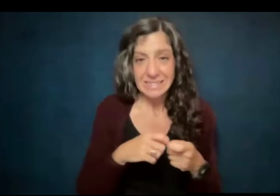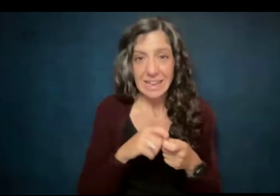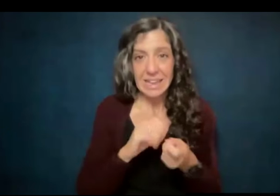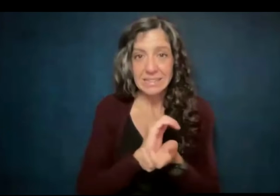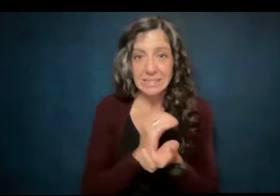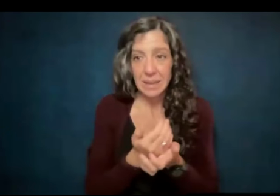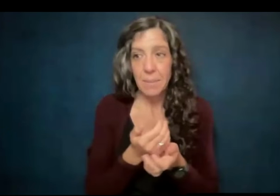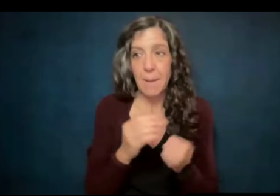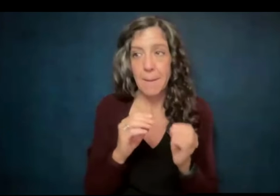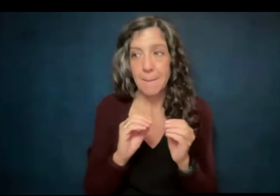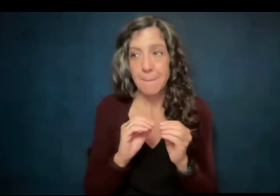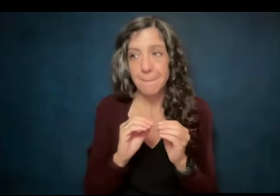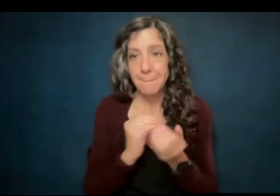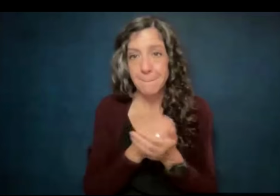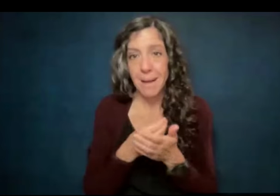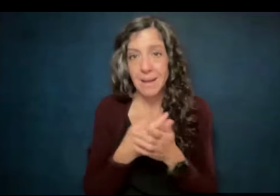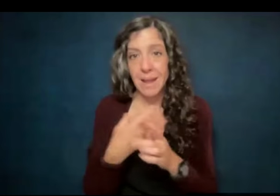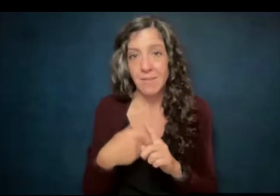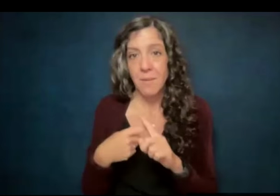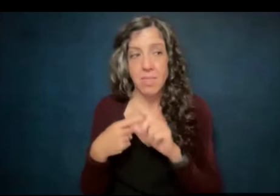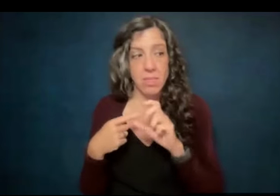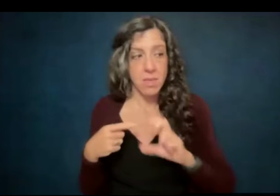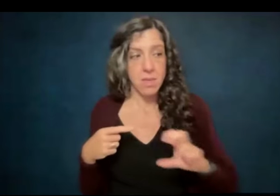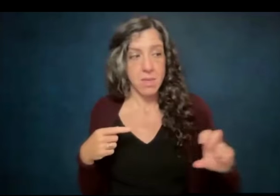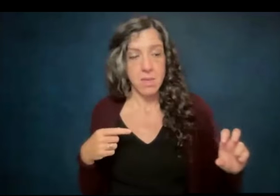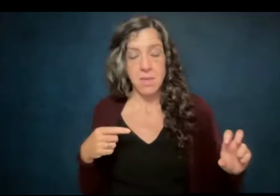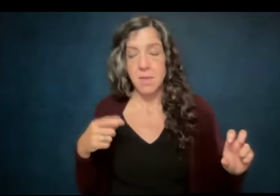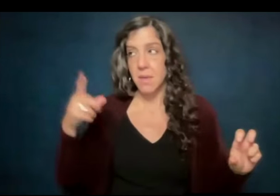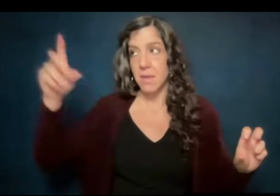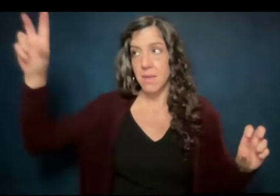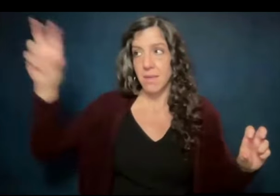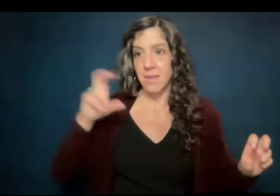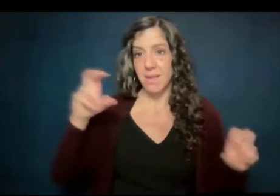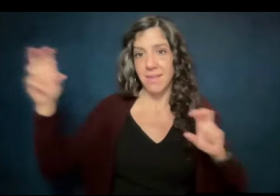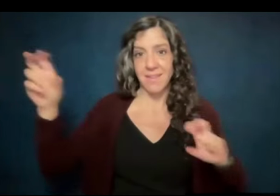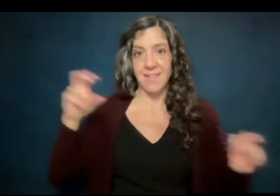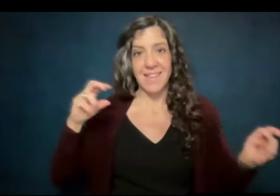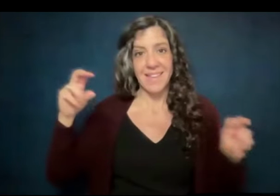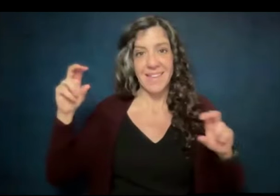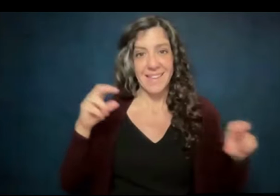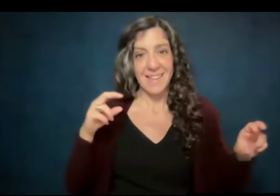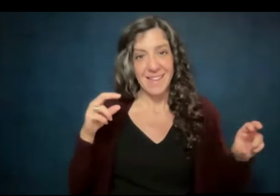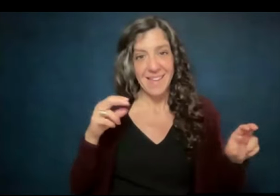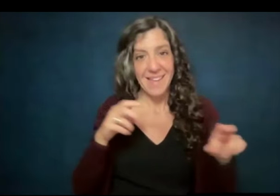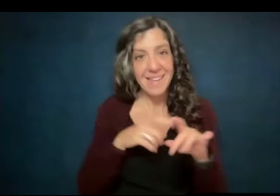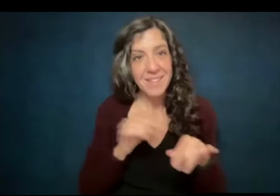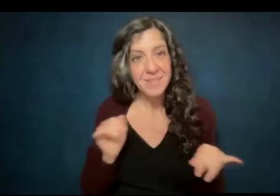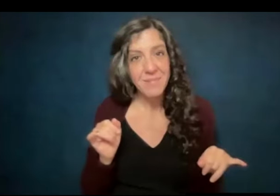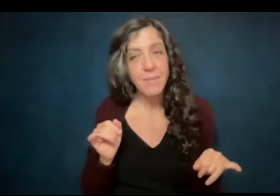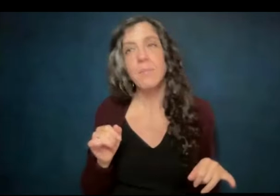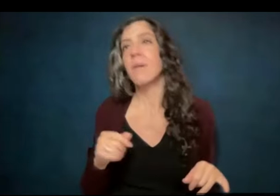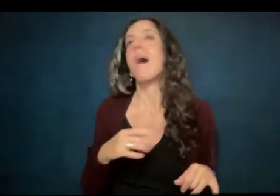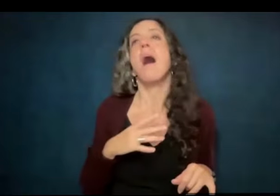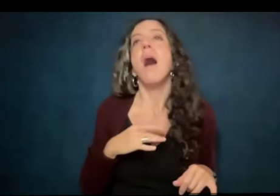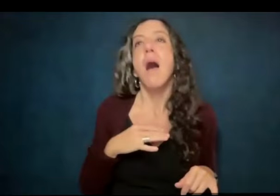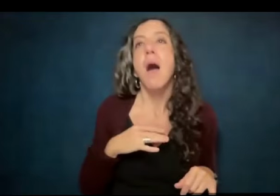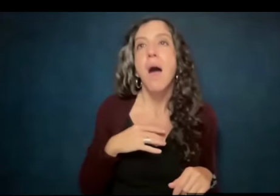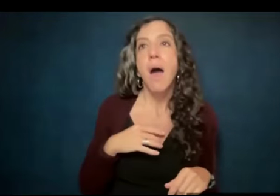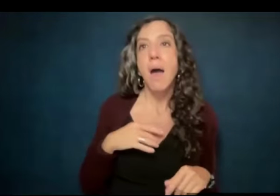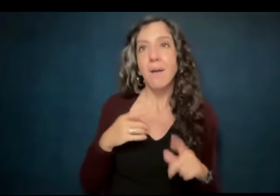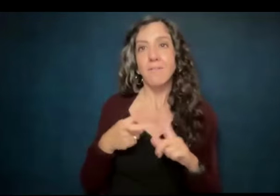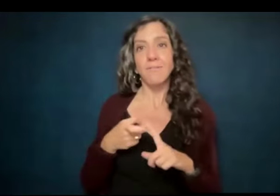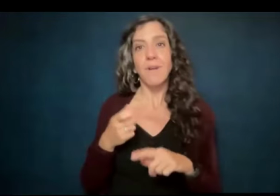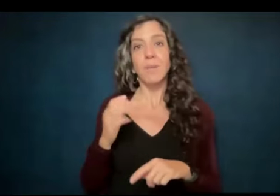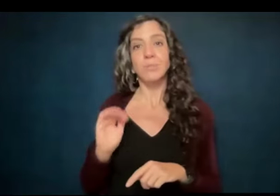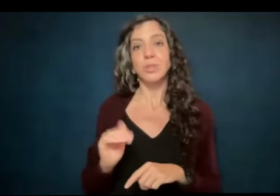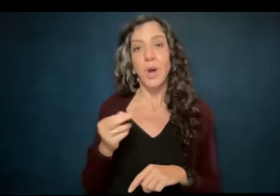money each month to pay living expenses while also being able to save all of that money from their childhood